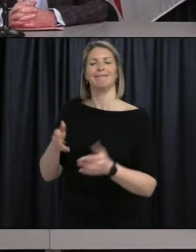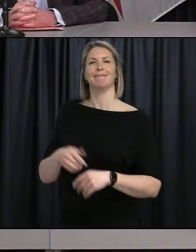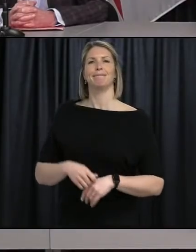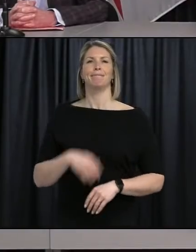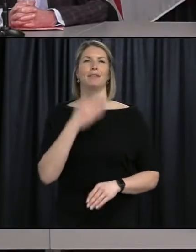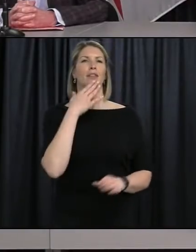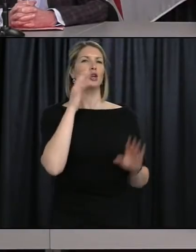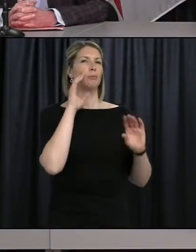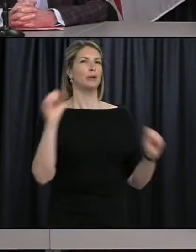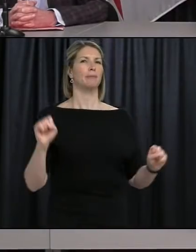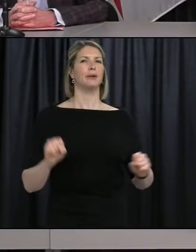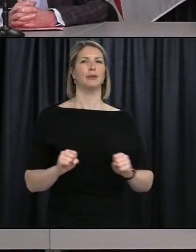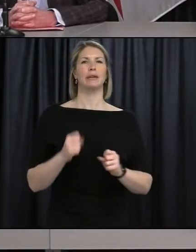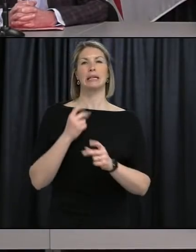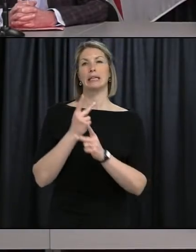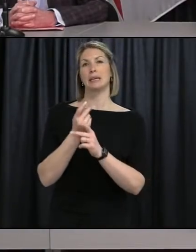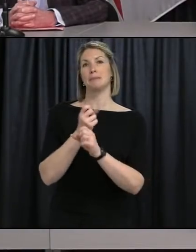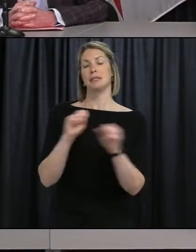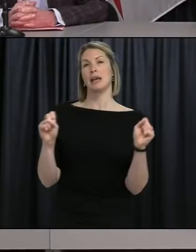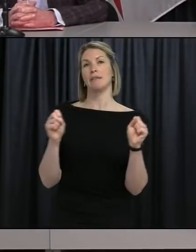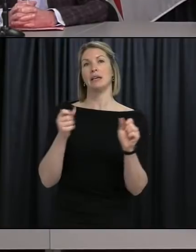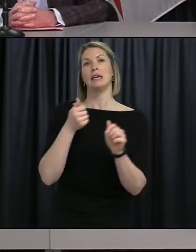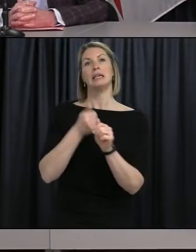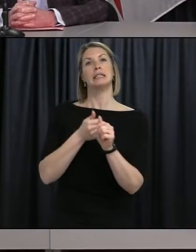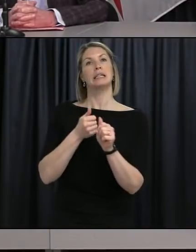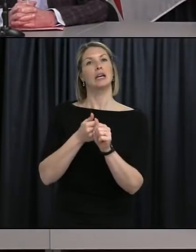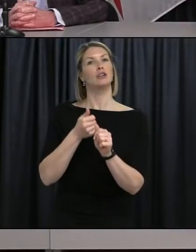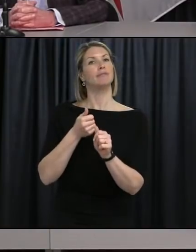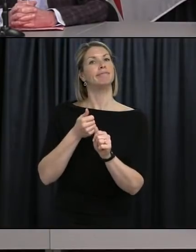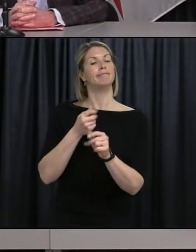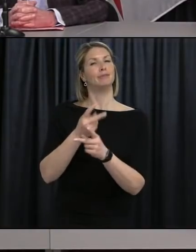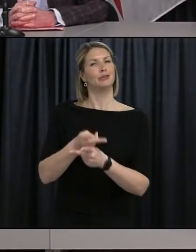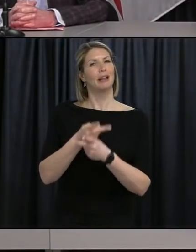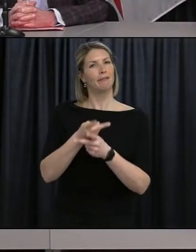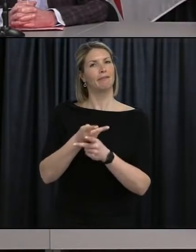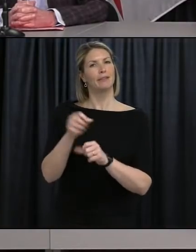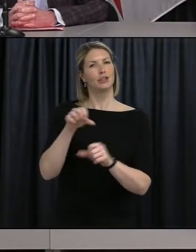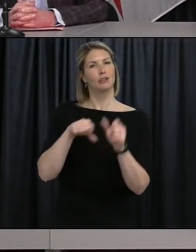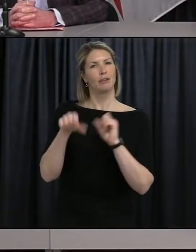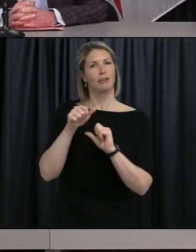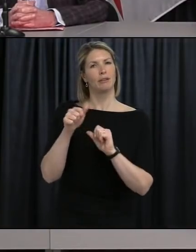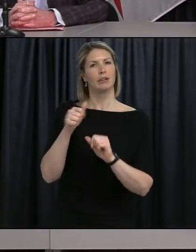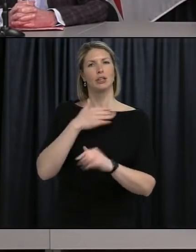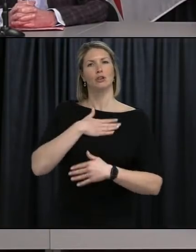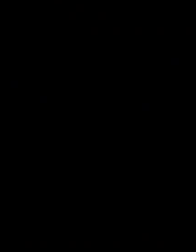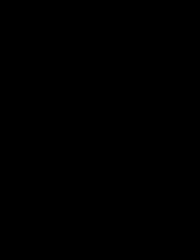Thank you, Premier. Thank you. Stay safe, everyone. Take care of yourselves and each other, and enjoy the rest of your day.